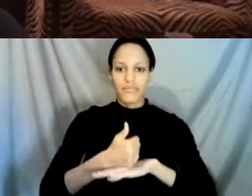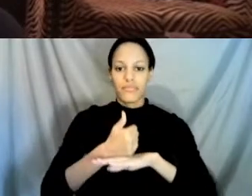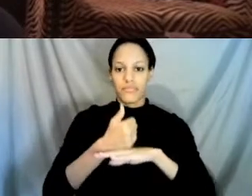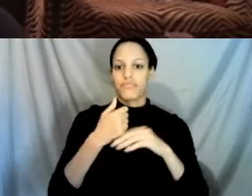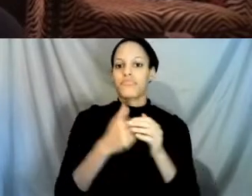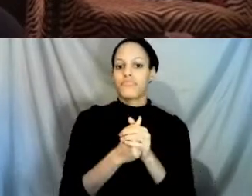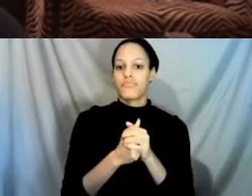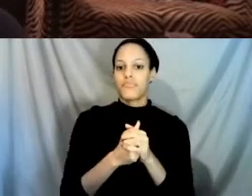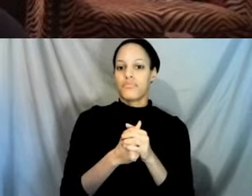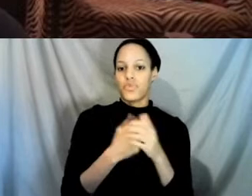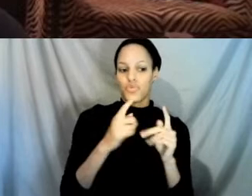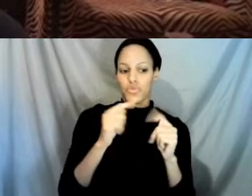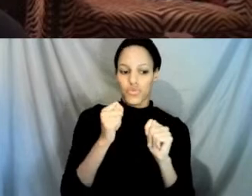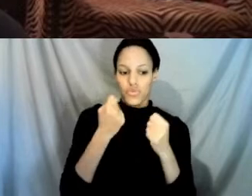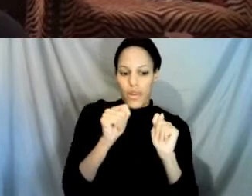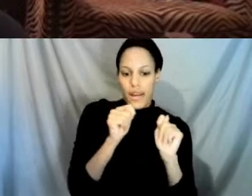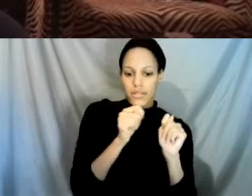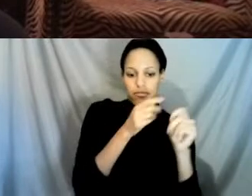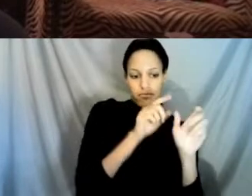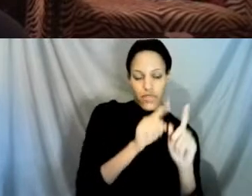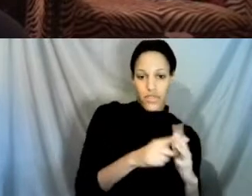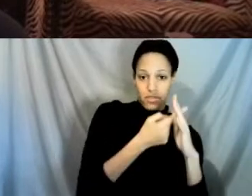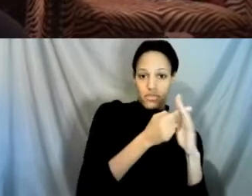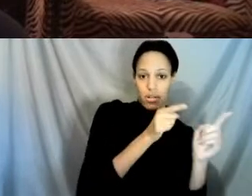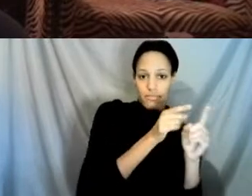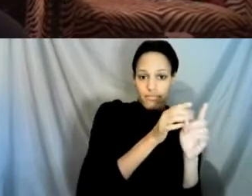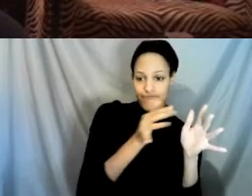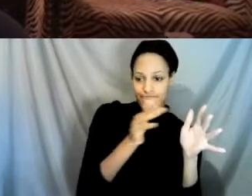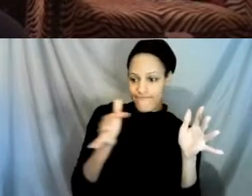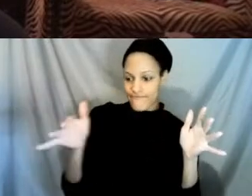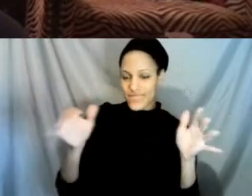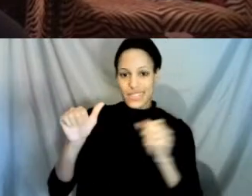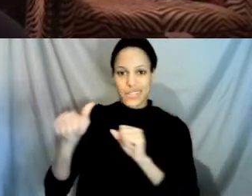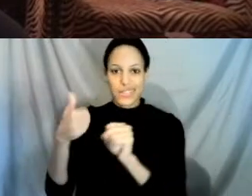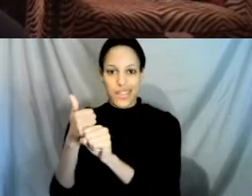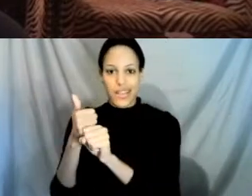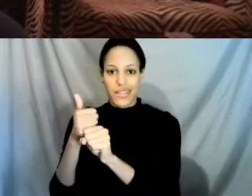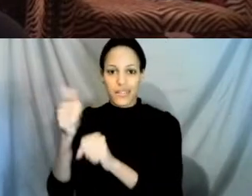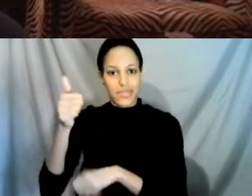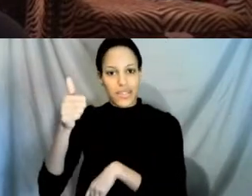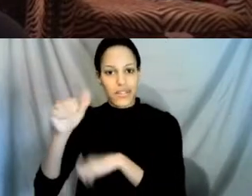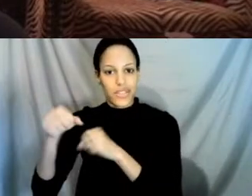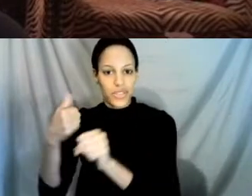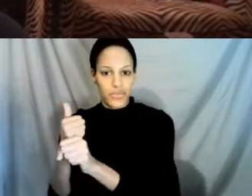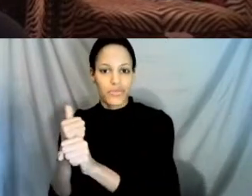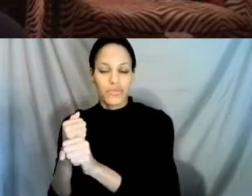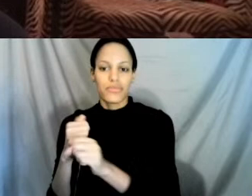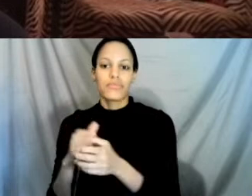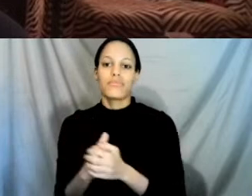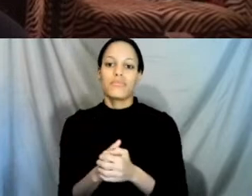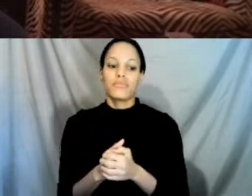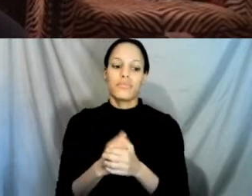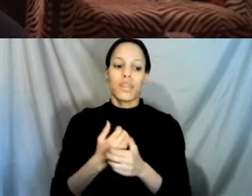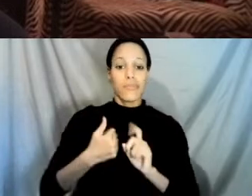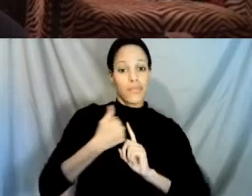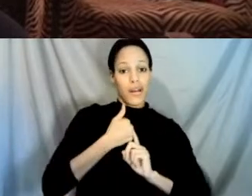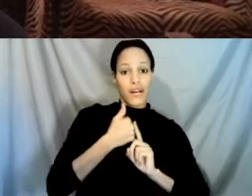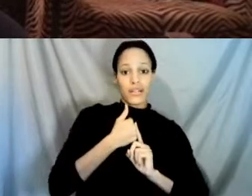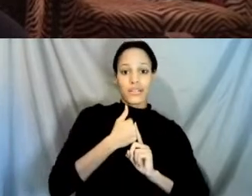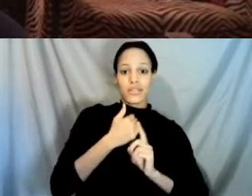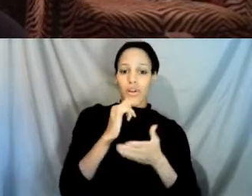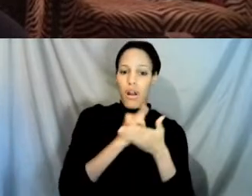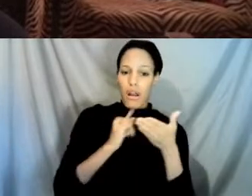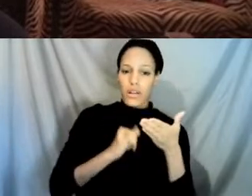educator, but also as someone who really believes in the power of dance.